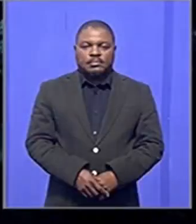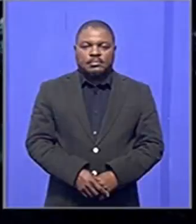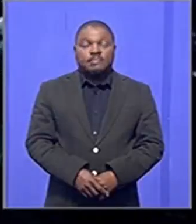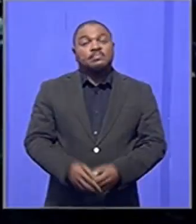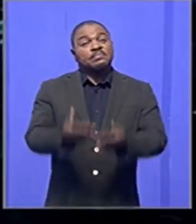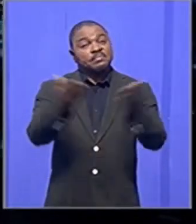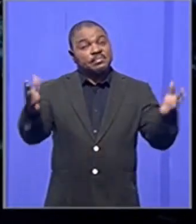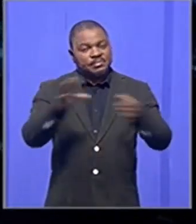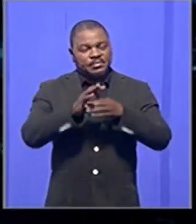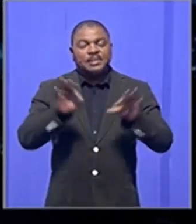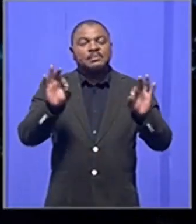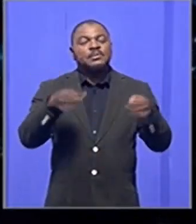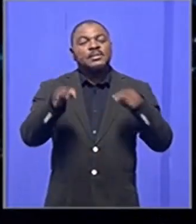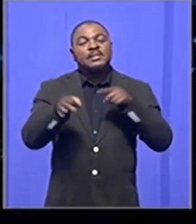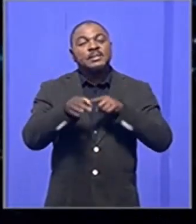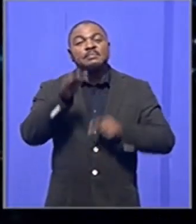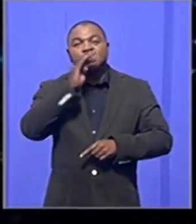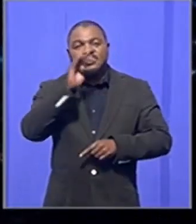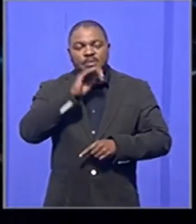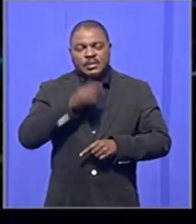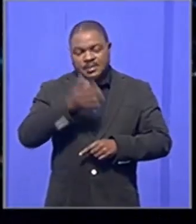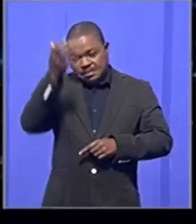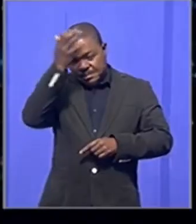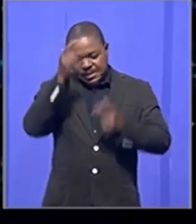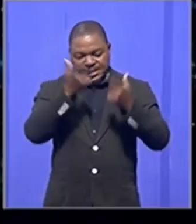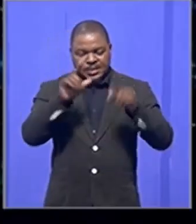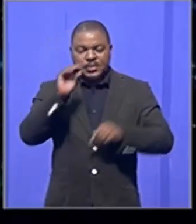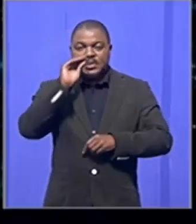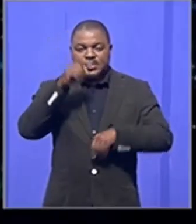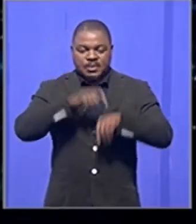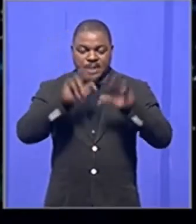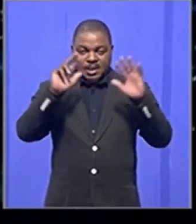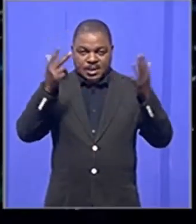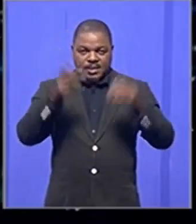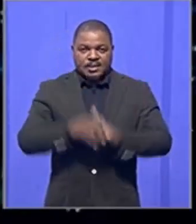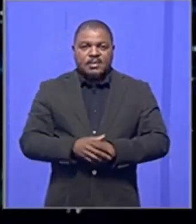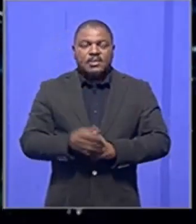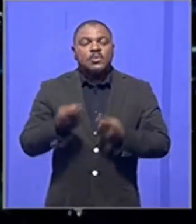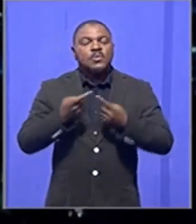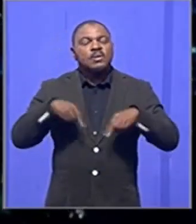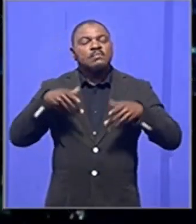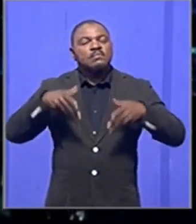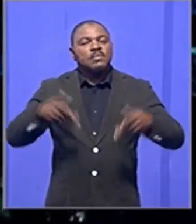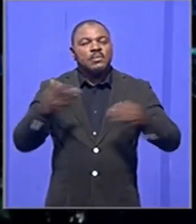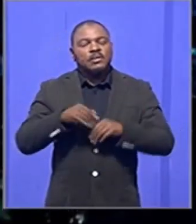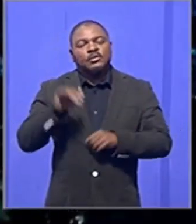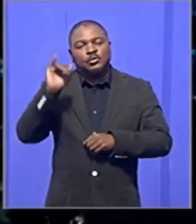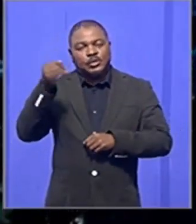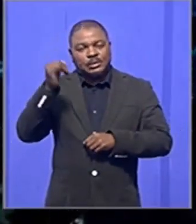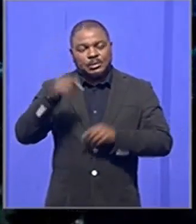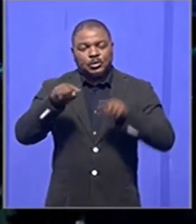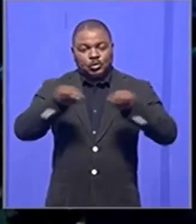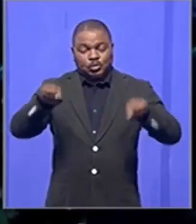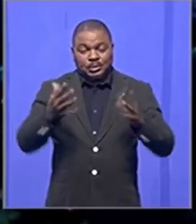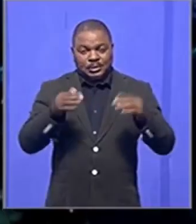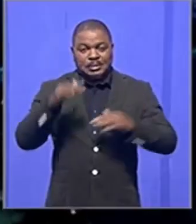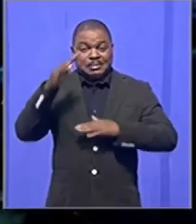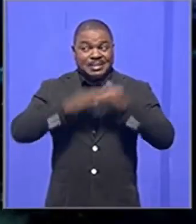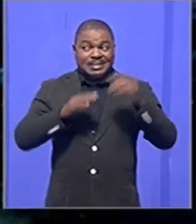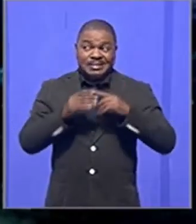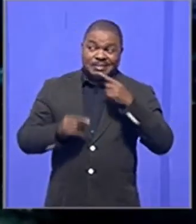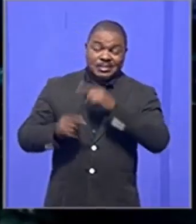ka lapeng molotšana o re goroša go ditaba tša leleme la Sepedi e ring ya seswai gomme rena re gaša ka fano Auckland Park Studio 10 moago